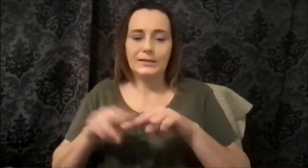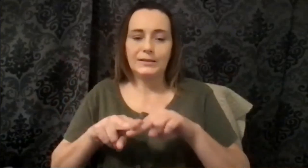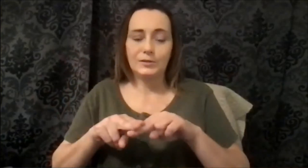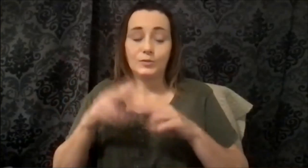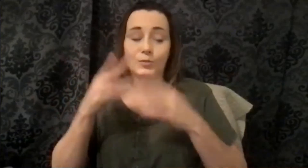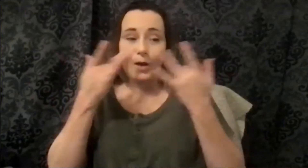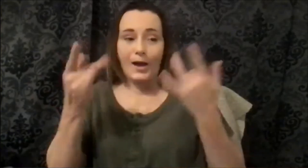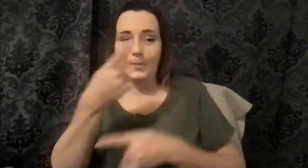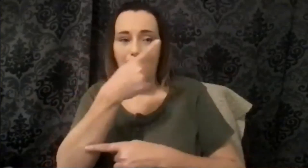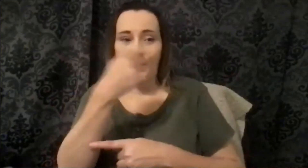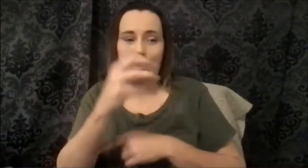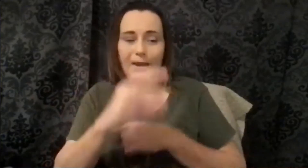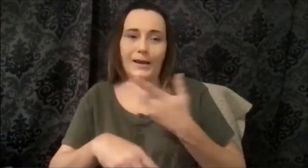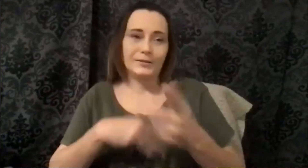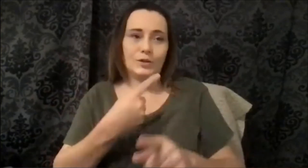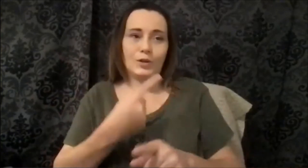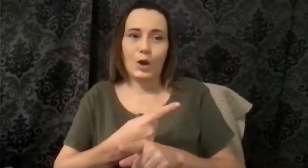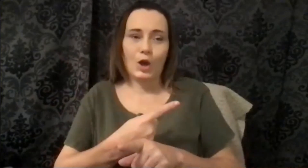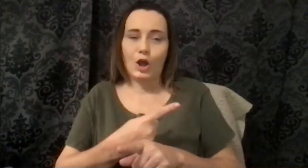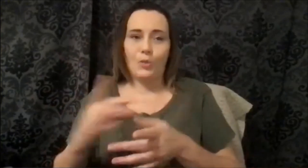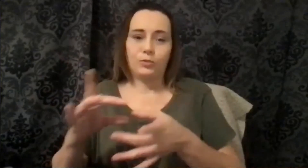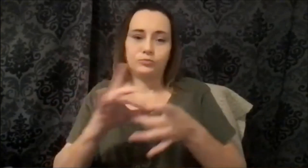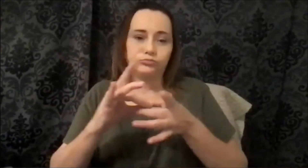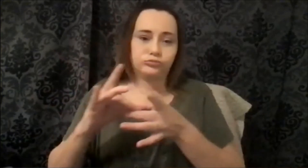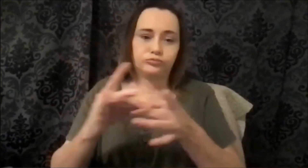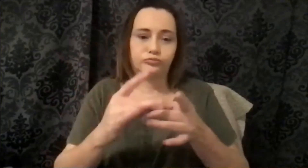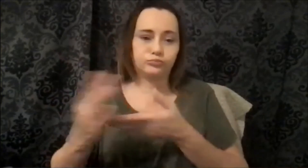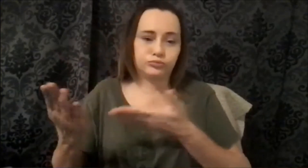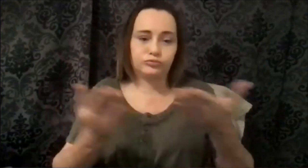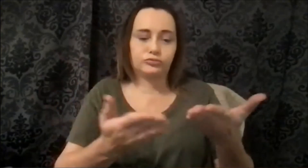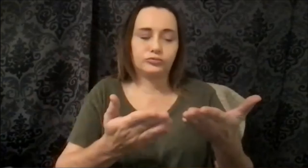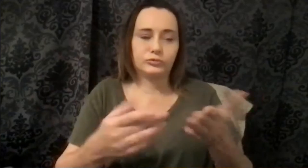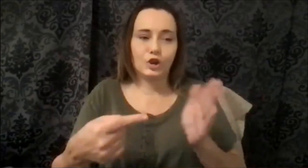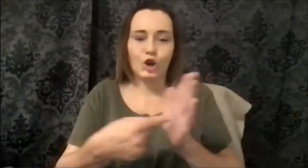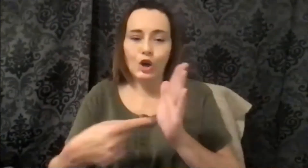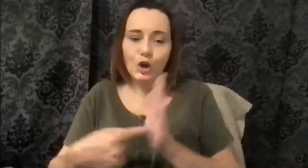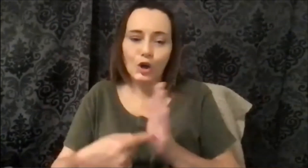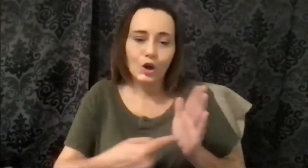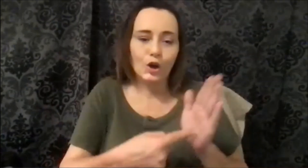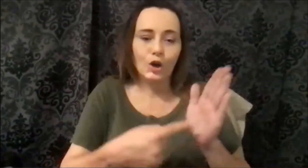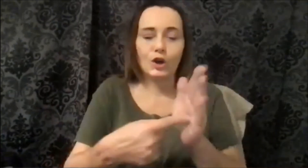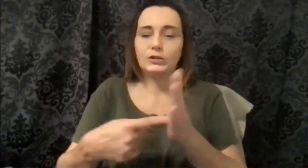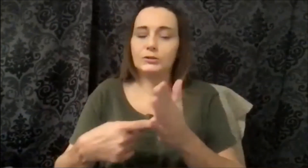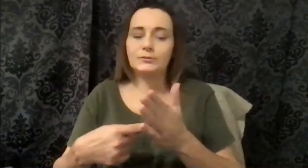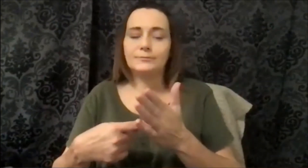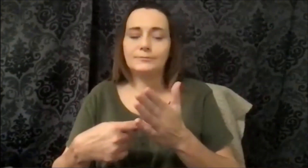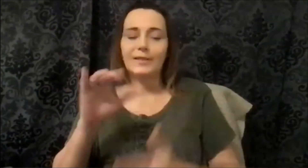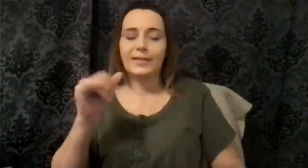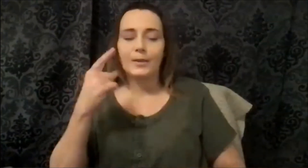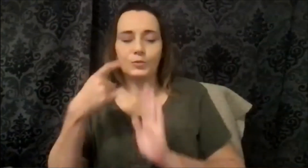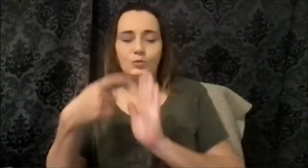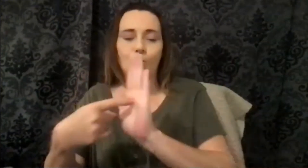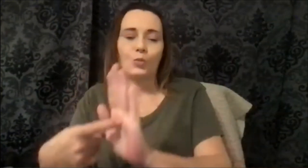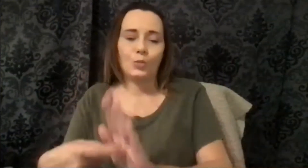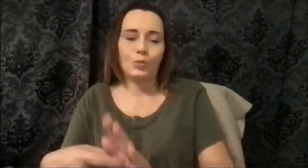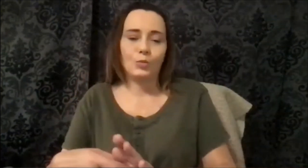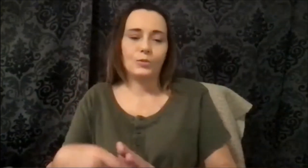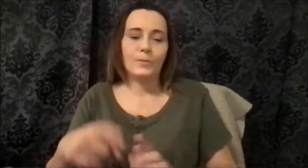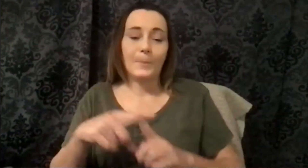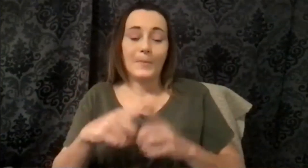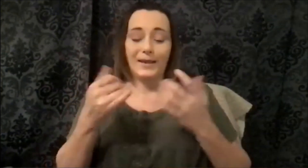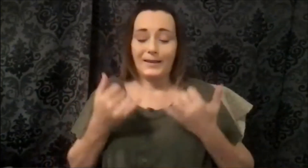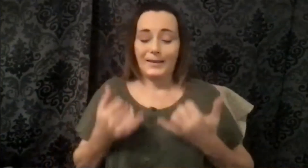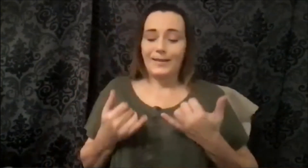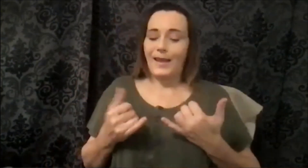supply chain, the rise of paper, shipping costs. So obviously, it would be reflective of that. But as of now, we haven't